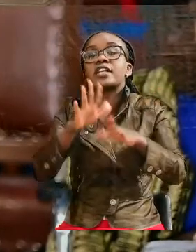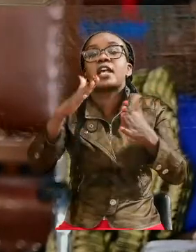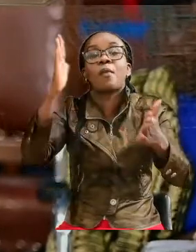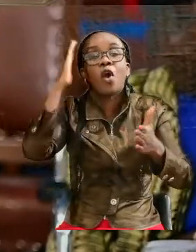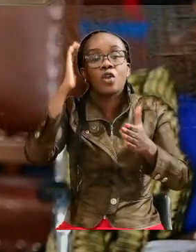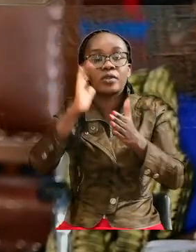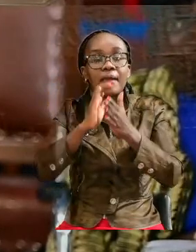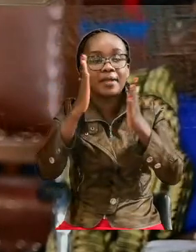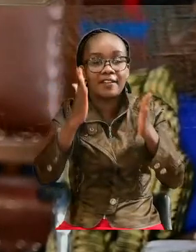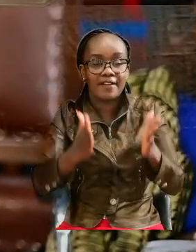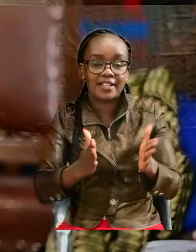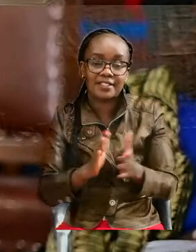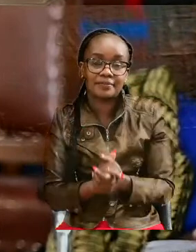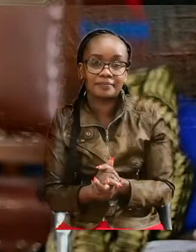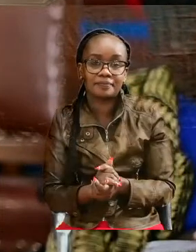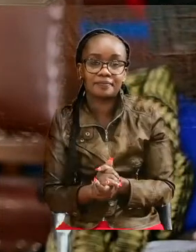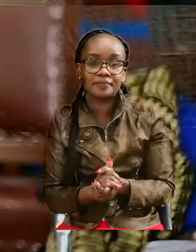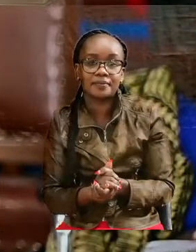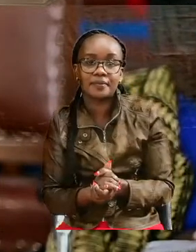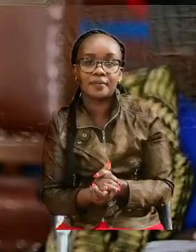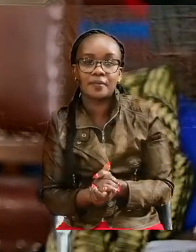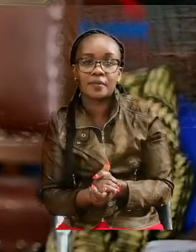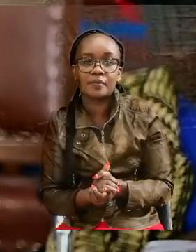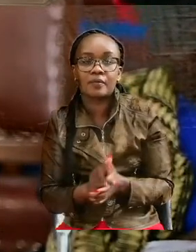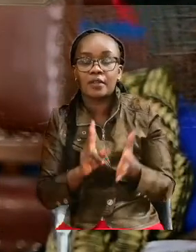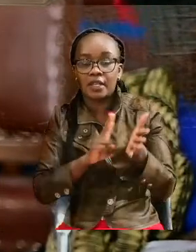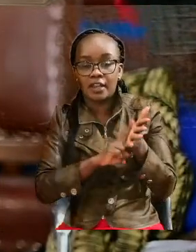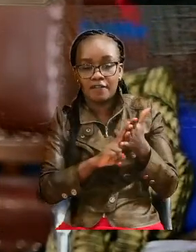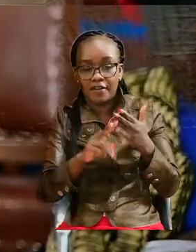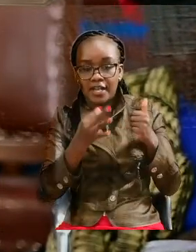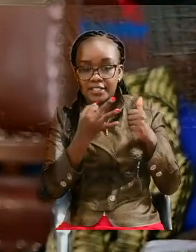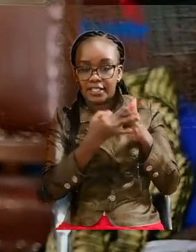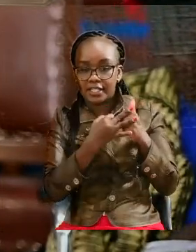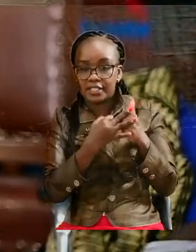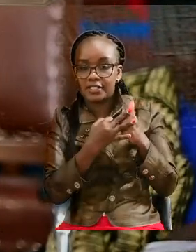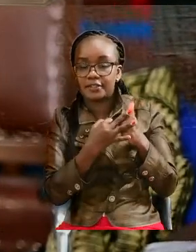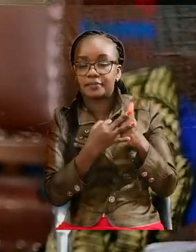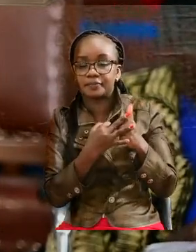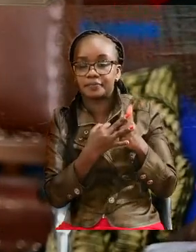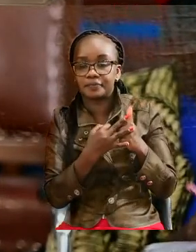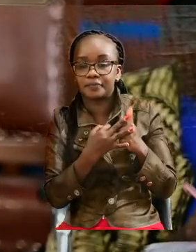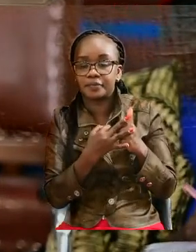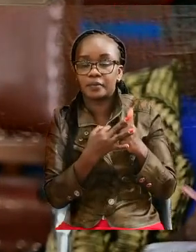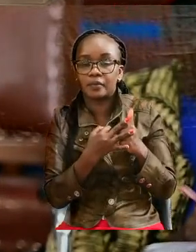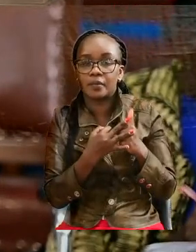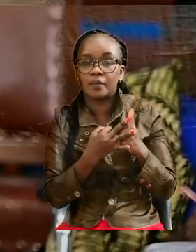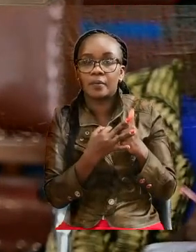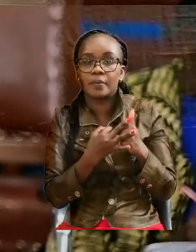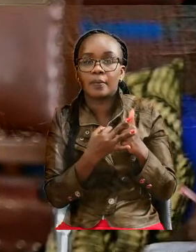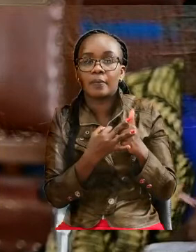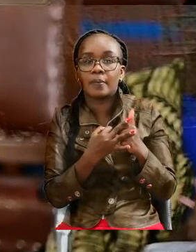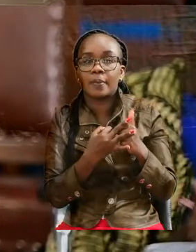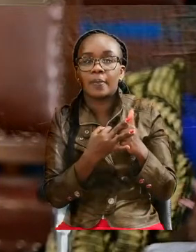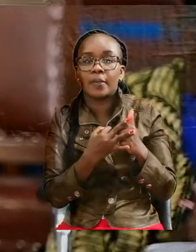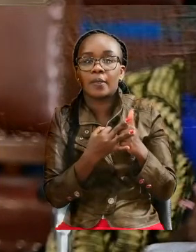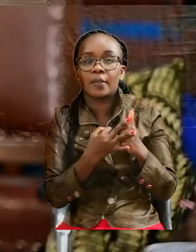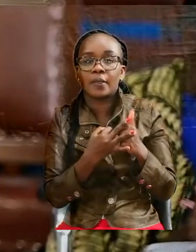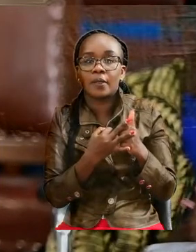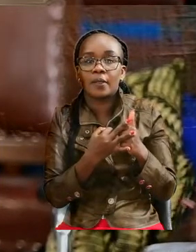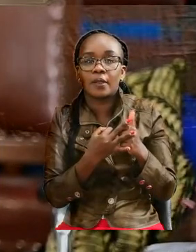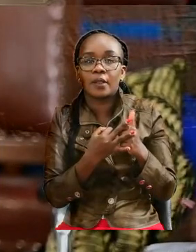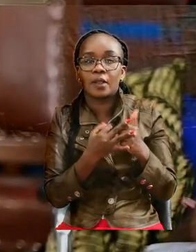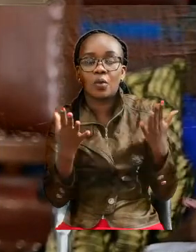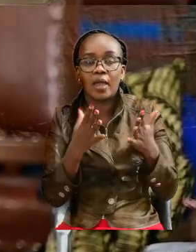believer. In verse 8 to 11, we see death, which actually tears, he